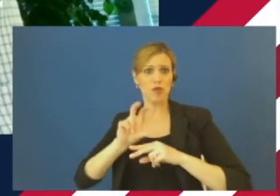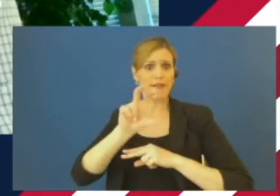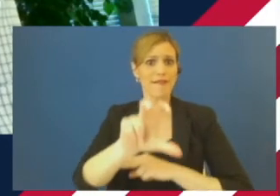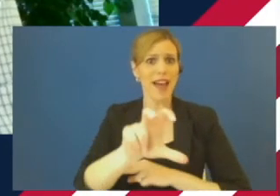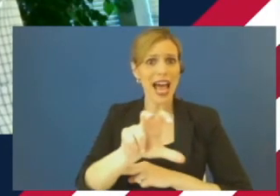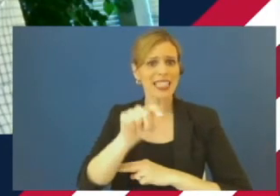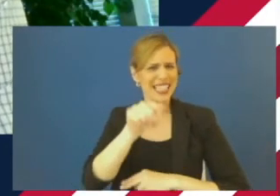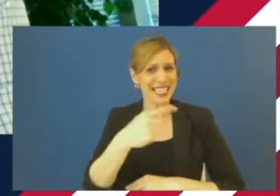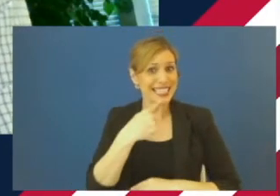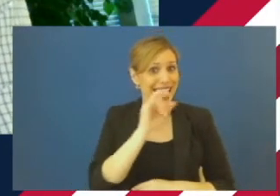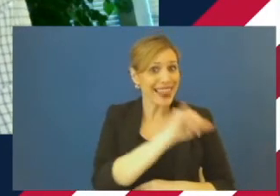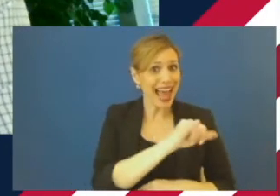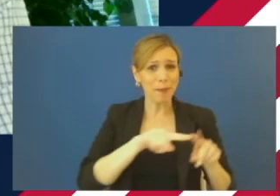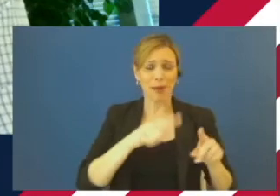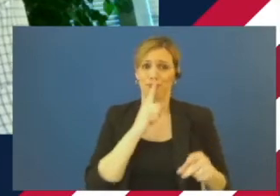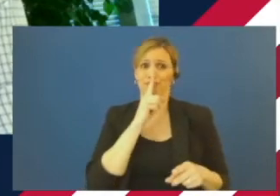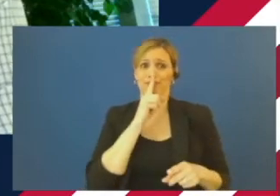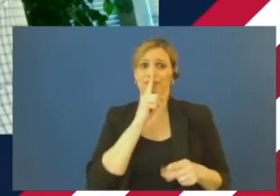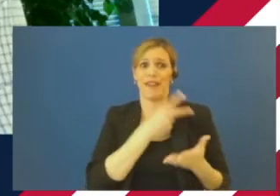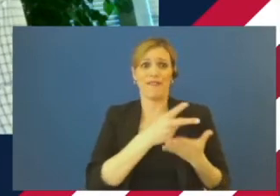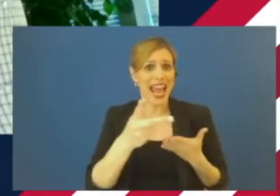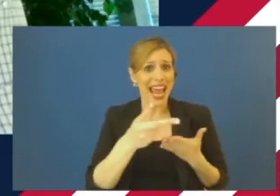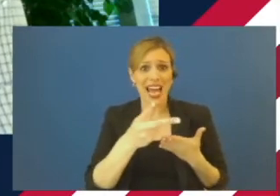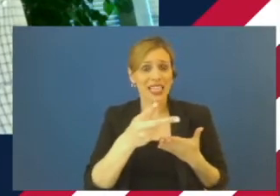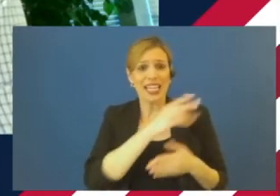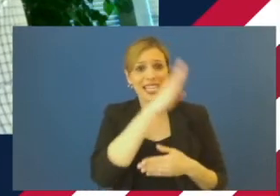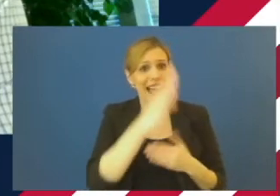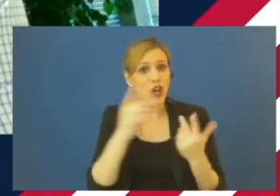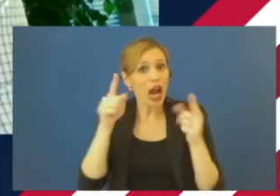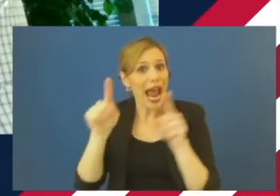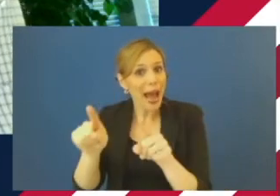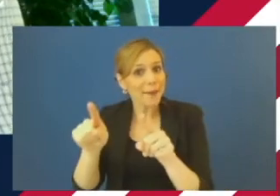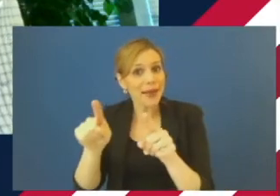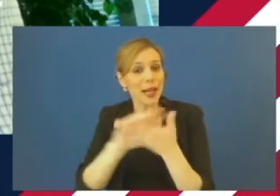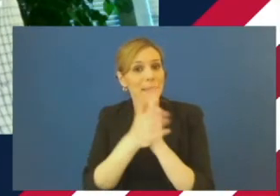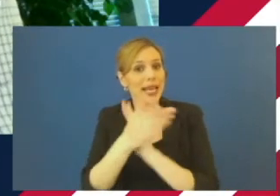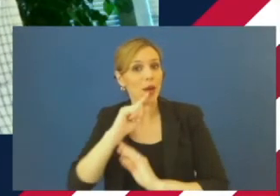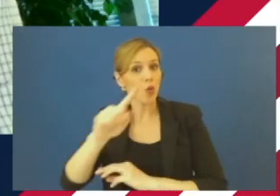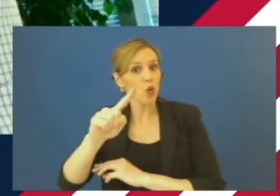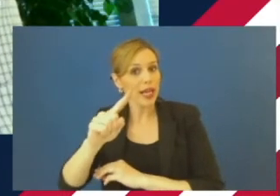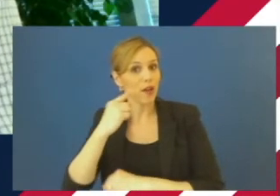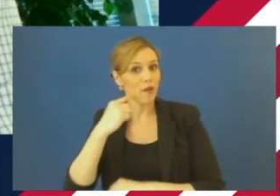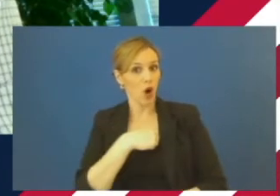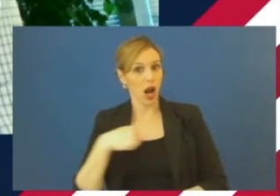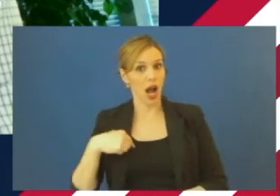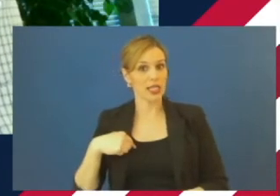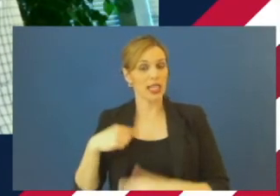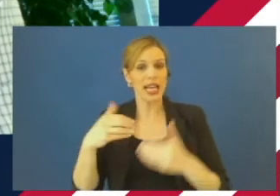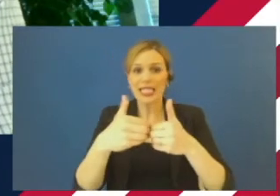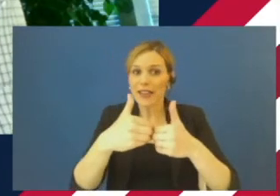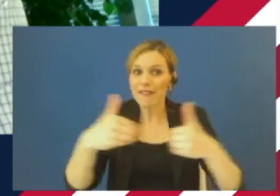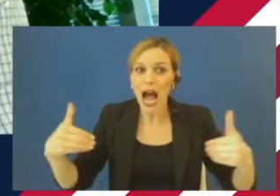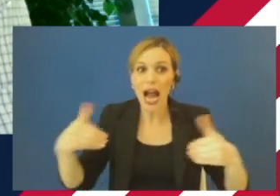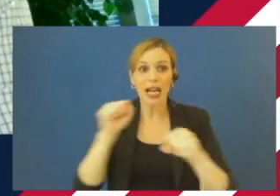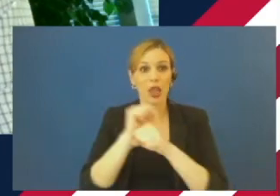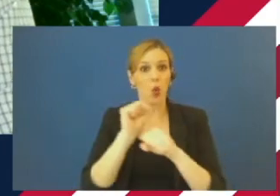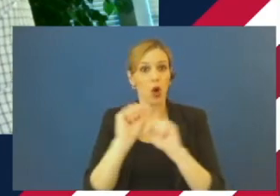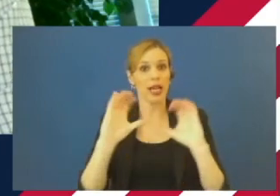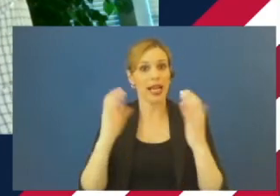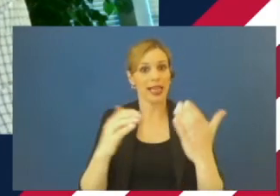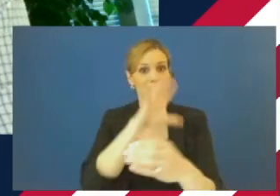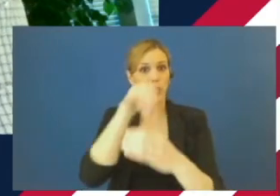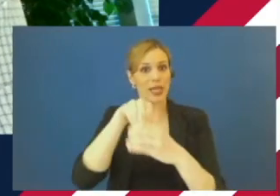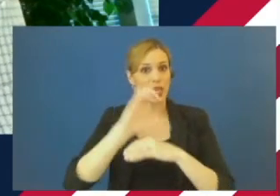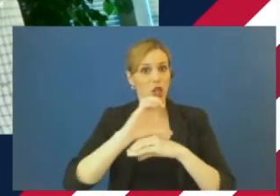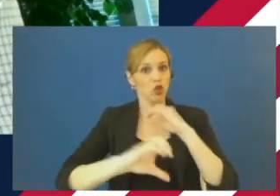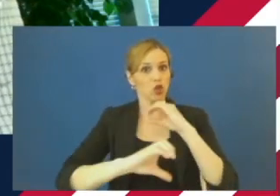work to be done. This issue has divided many of the working class in the construction sector. We've fallen for failed